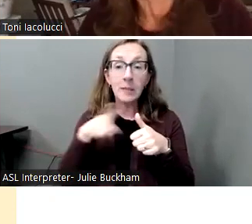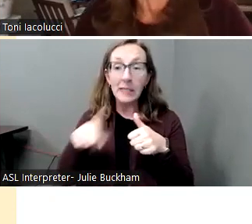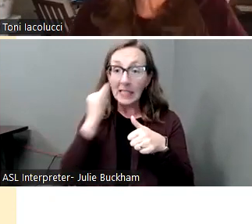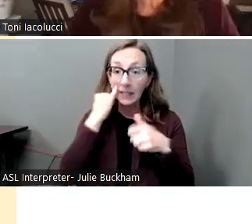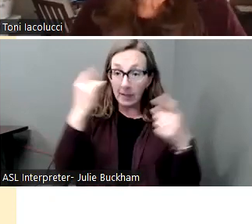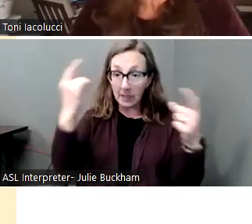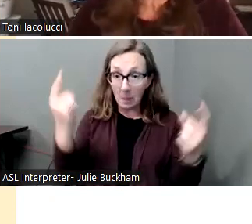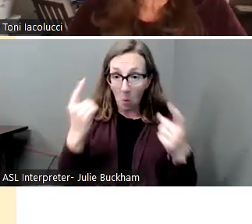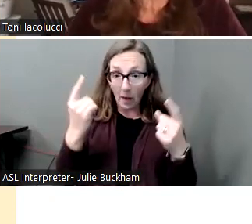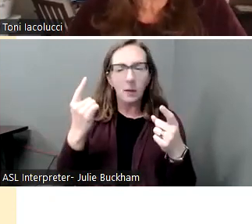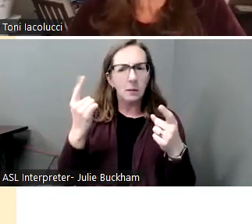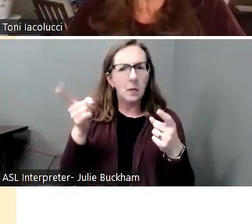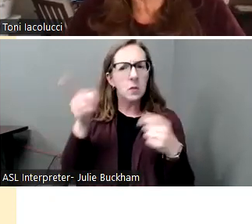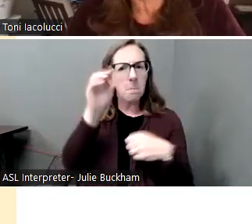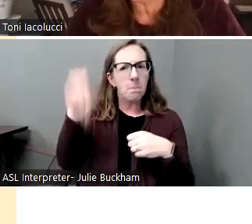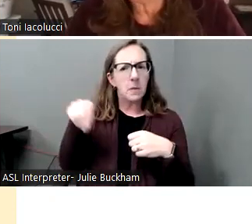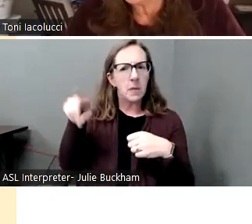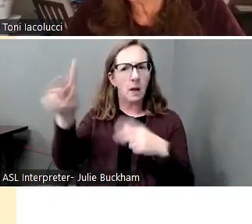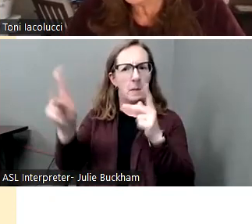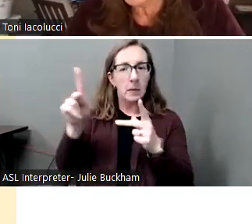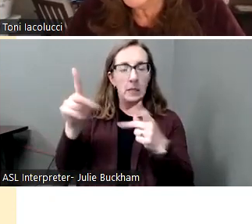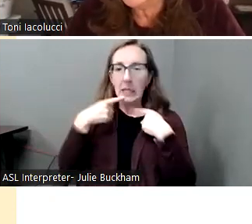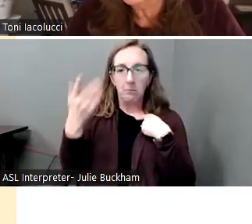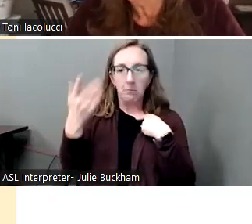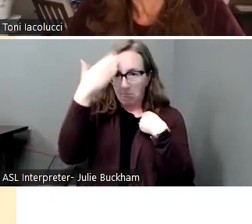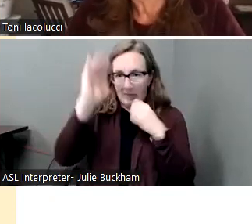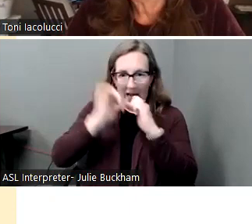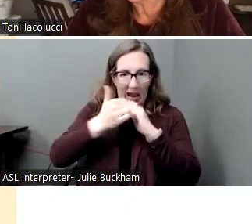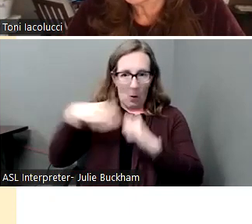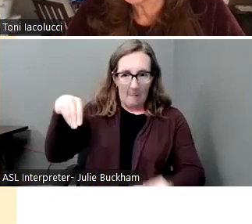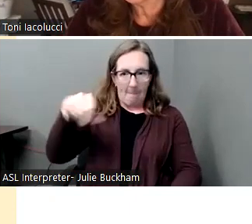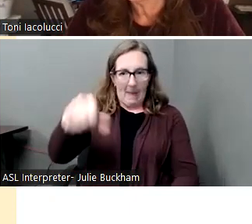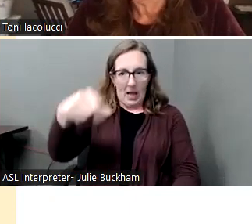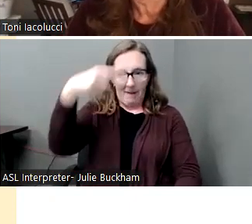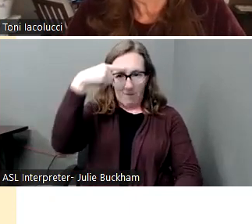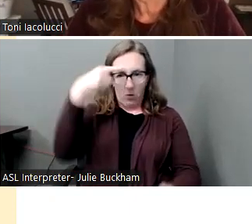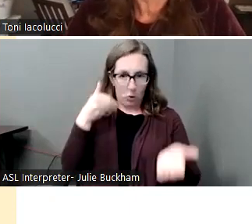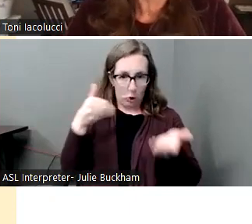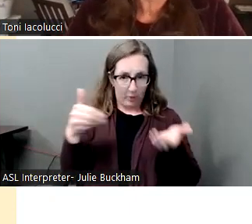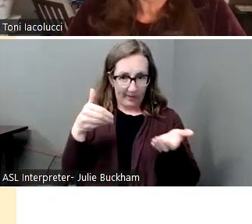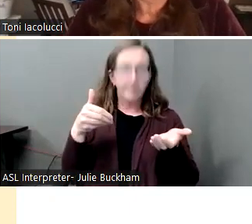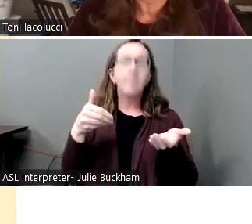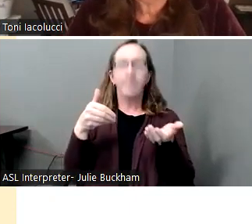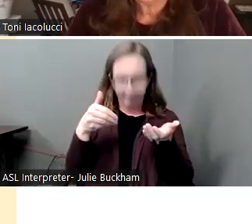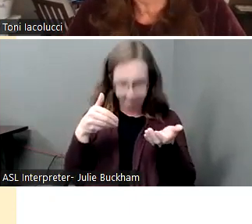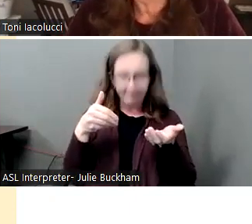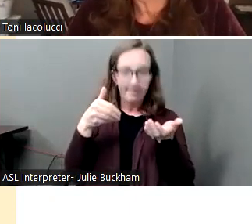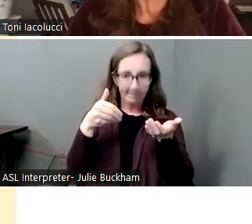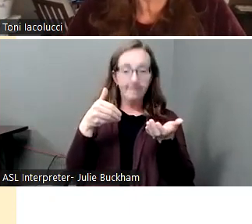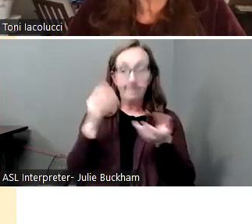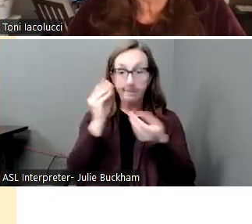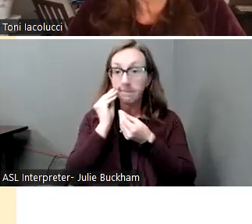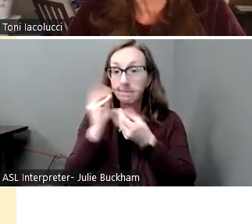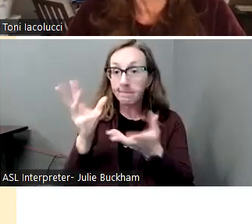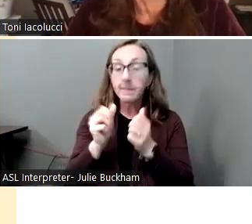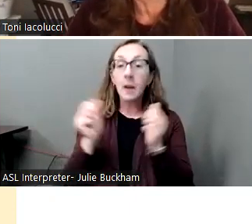there was a percentage of people that said they did not know how to pay for the services. And I would just like to say that under